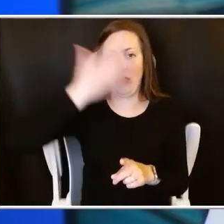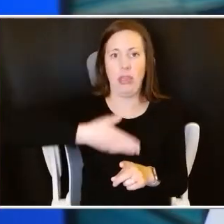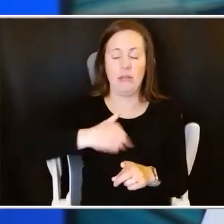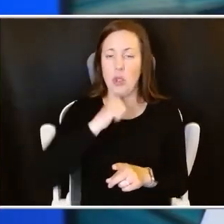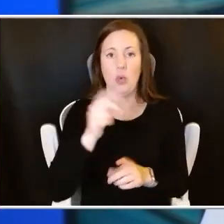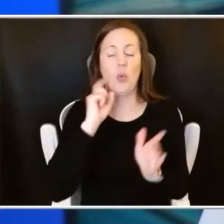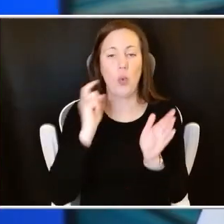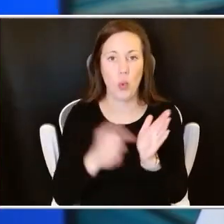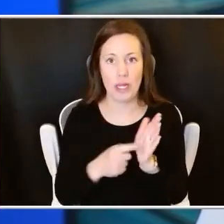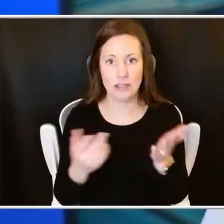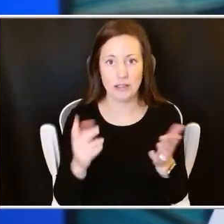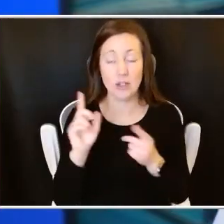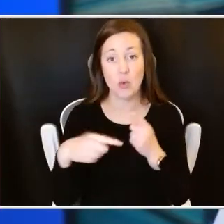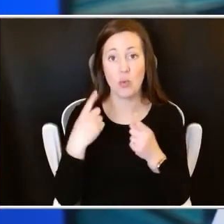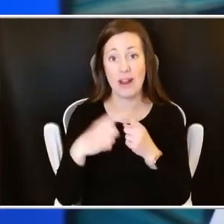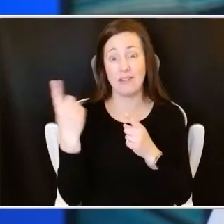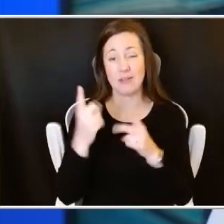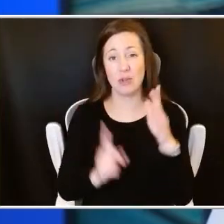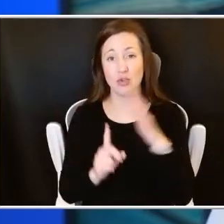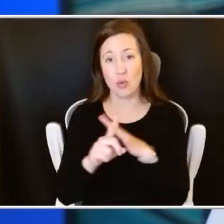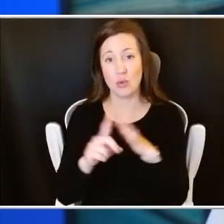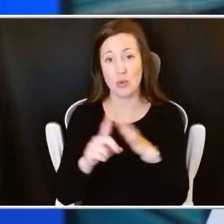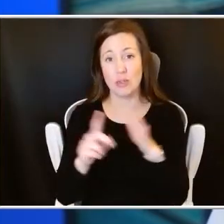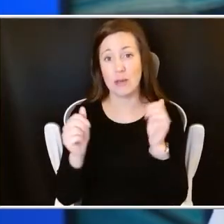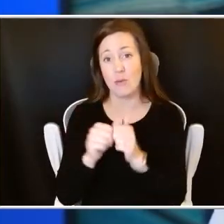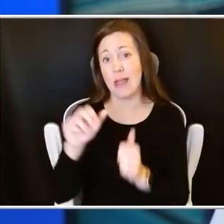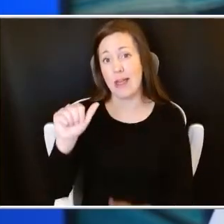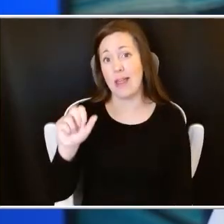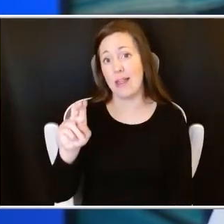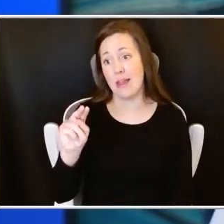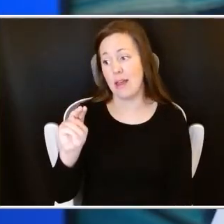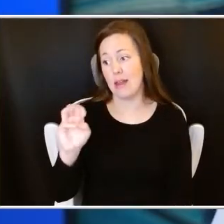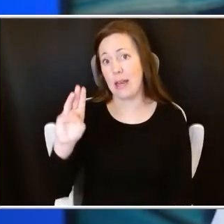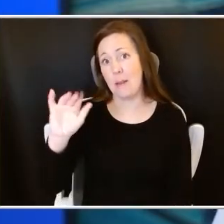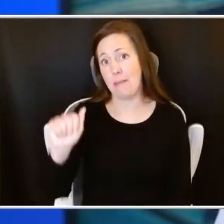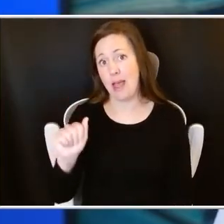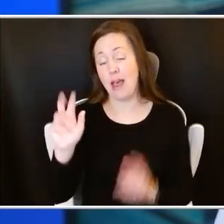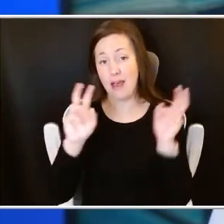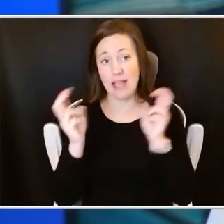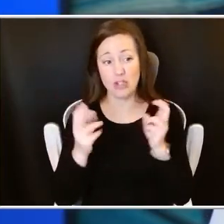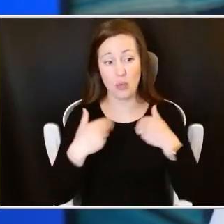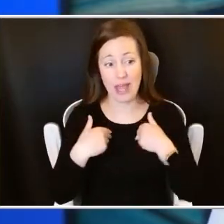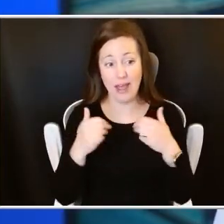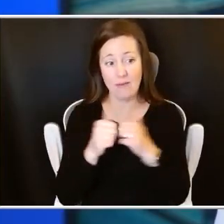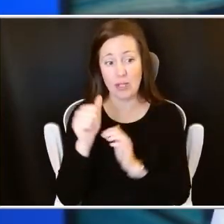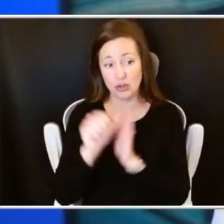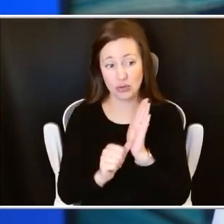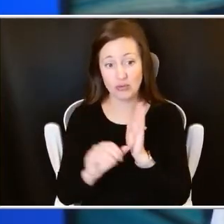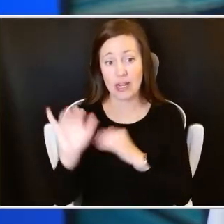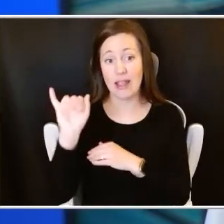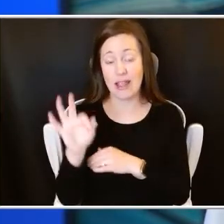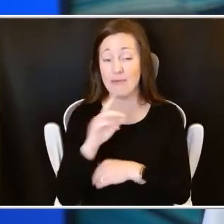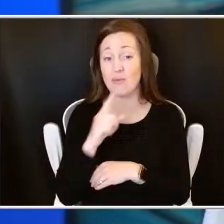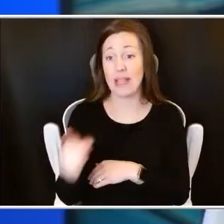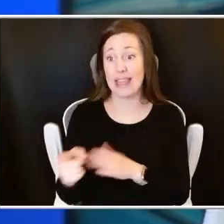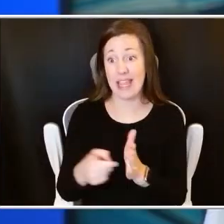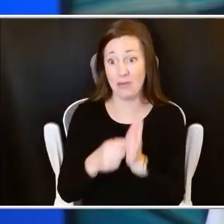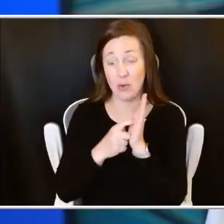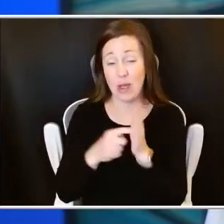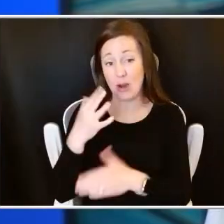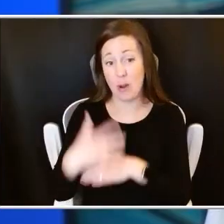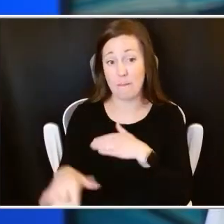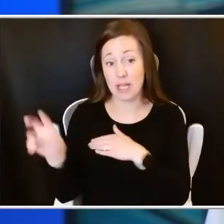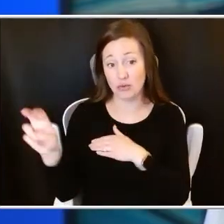shows up anemic, the issue that we have if we're going to surgery is that if they're so anemic they may require a blood transfusion.